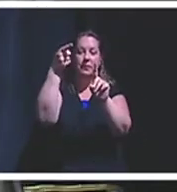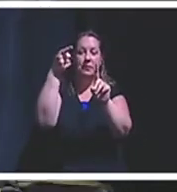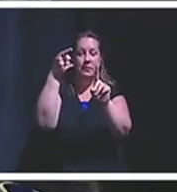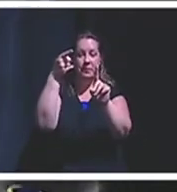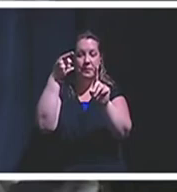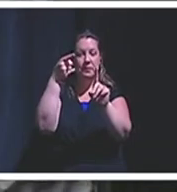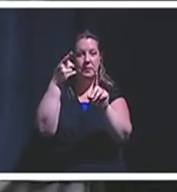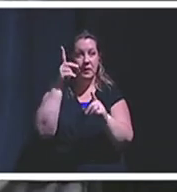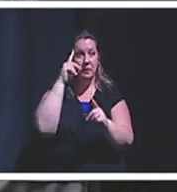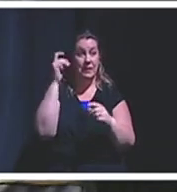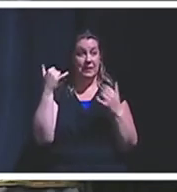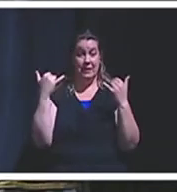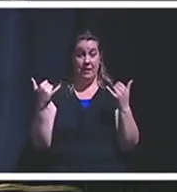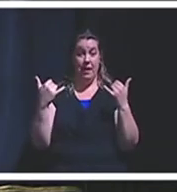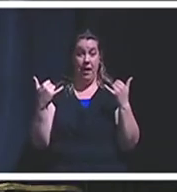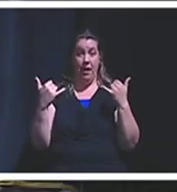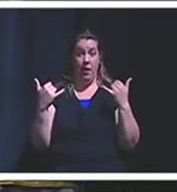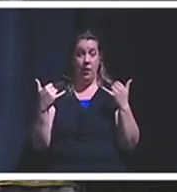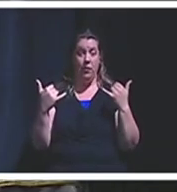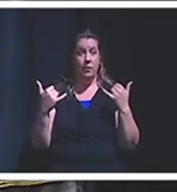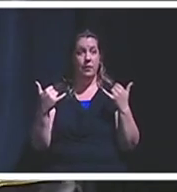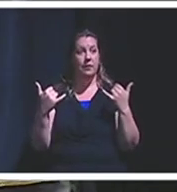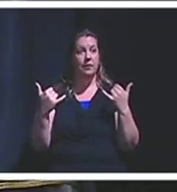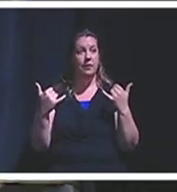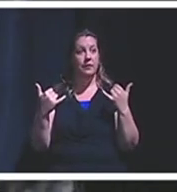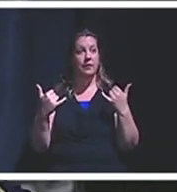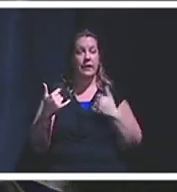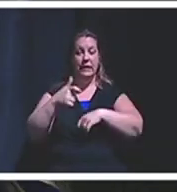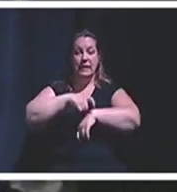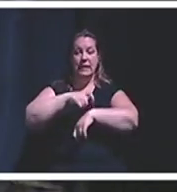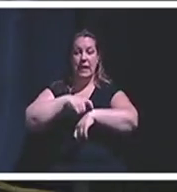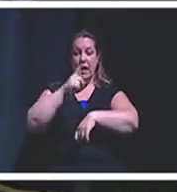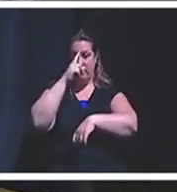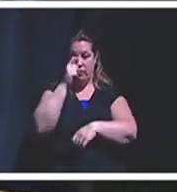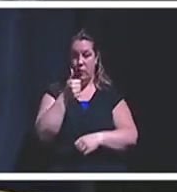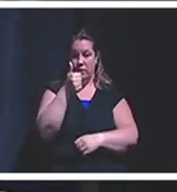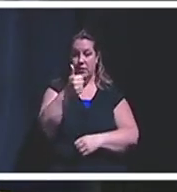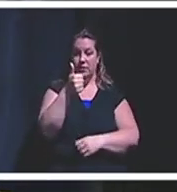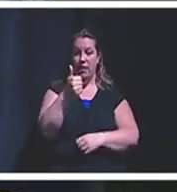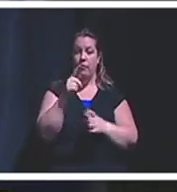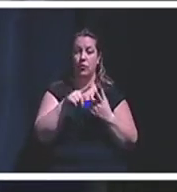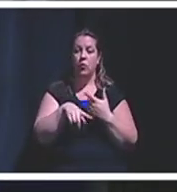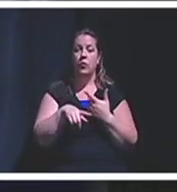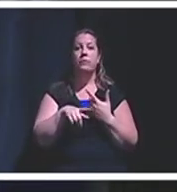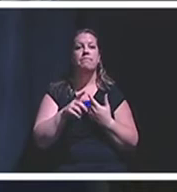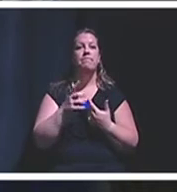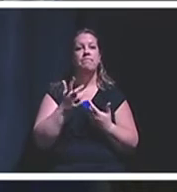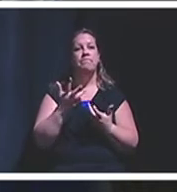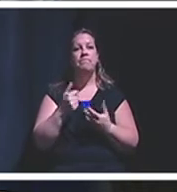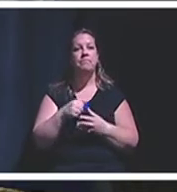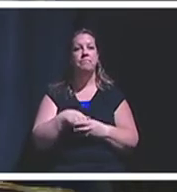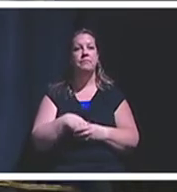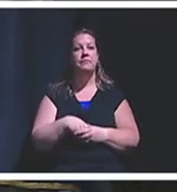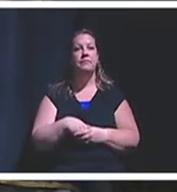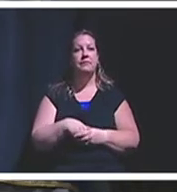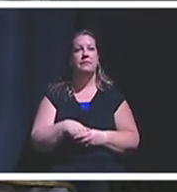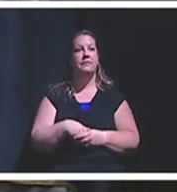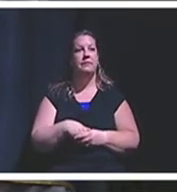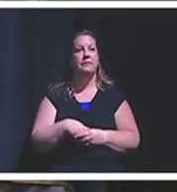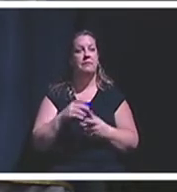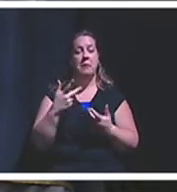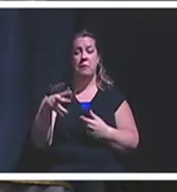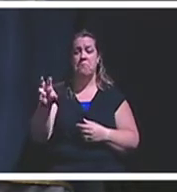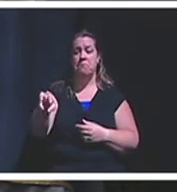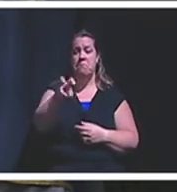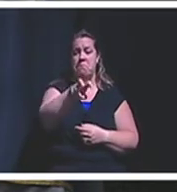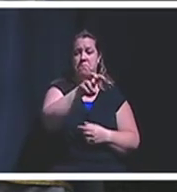because it's now time for you to go to areas that you probably never thought of